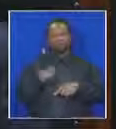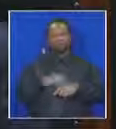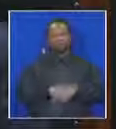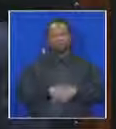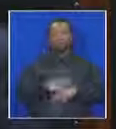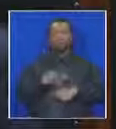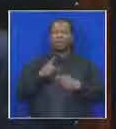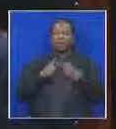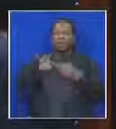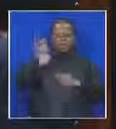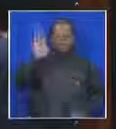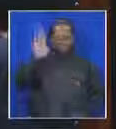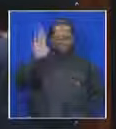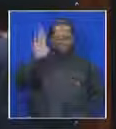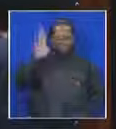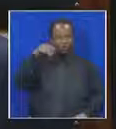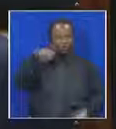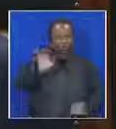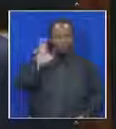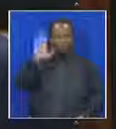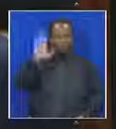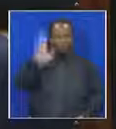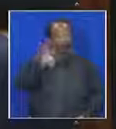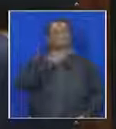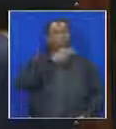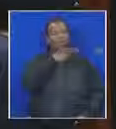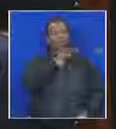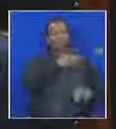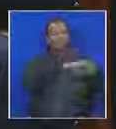Yes, honorable member. Chairperson. Honorable Holomisa, please take your seat.